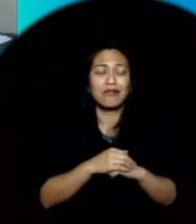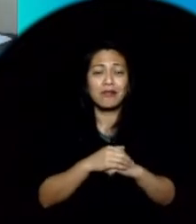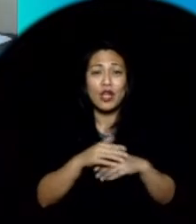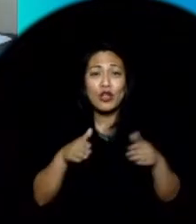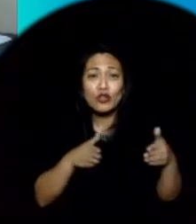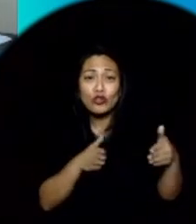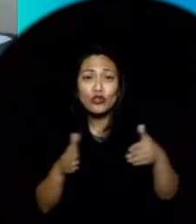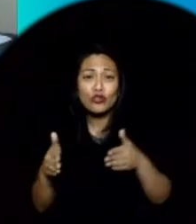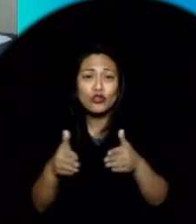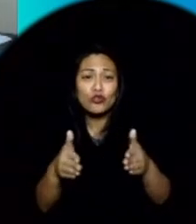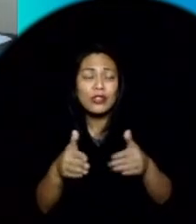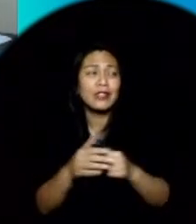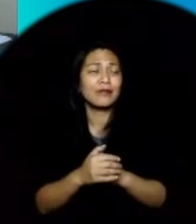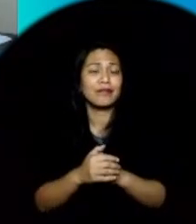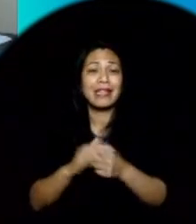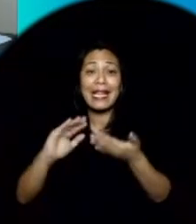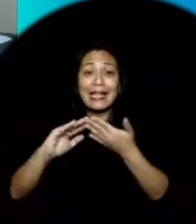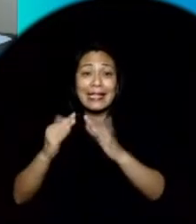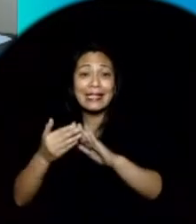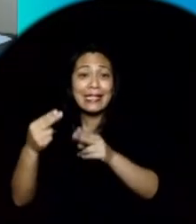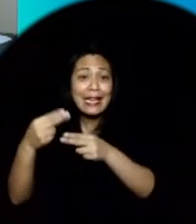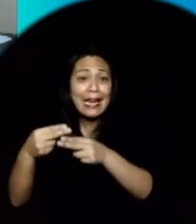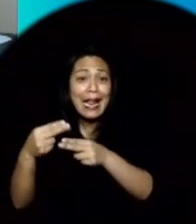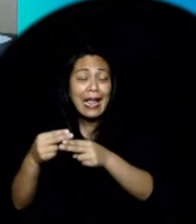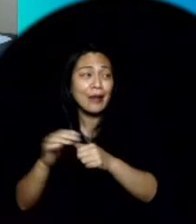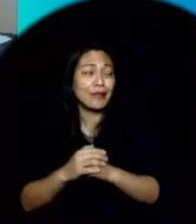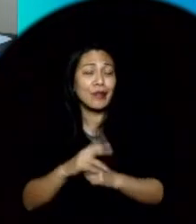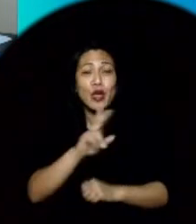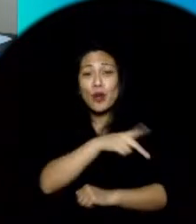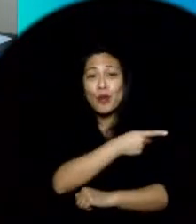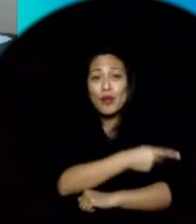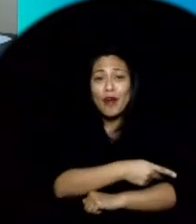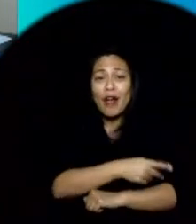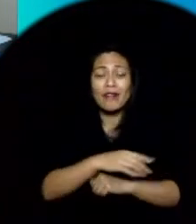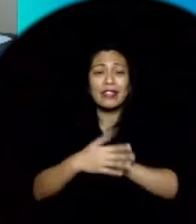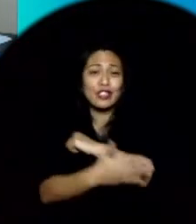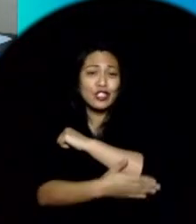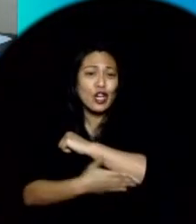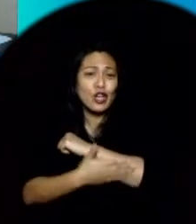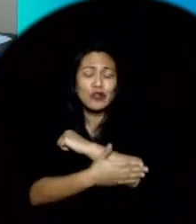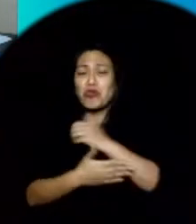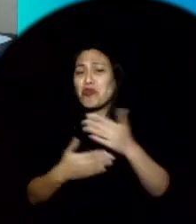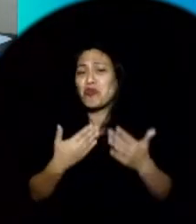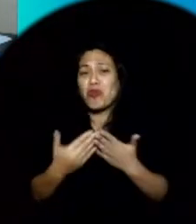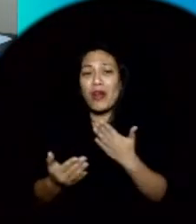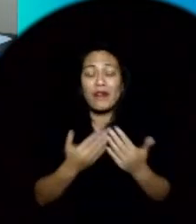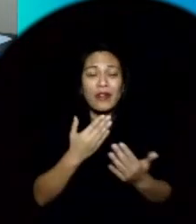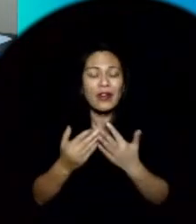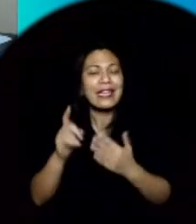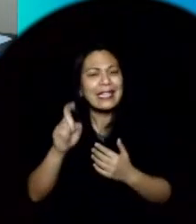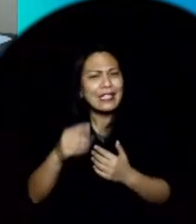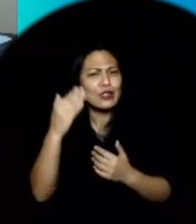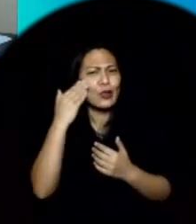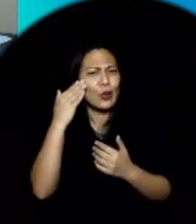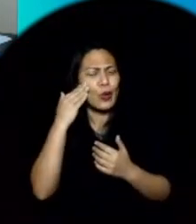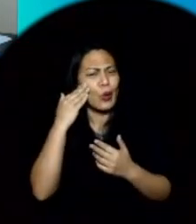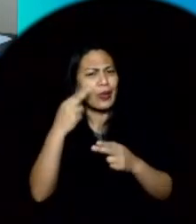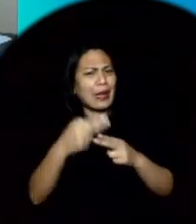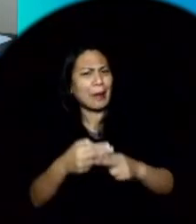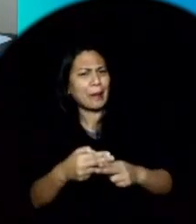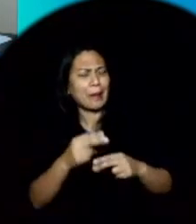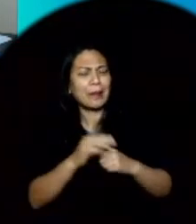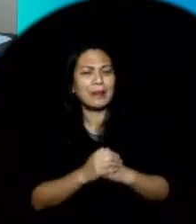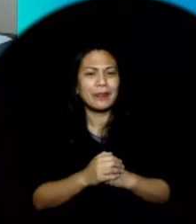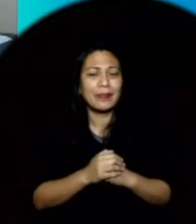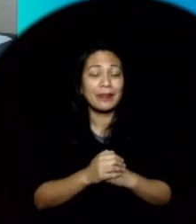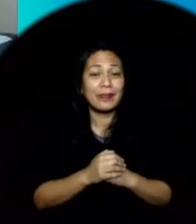street, you even know the name of the town, even the name of the province, the country, or wherever it is that you're placing